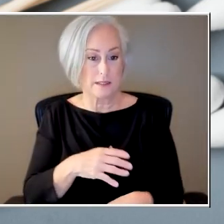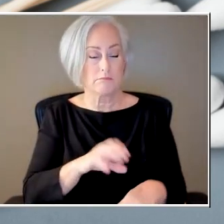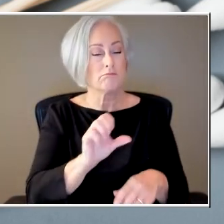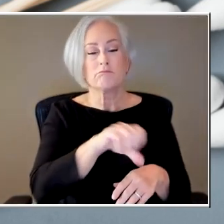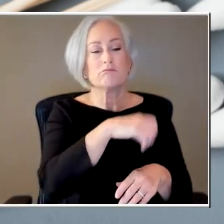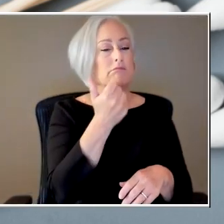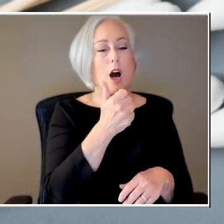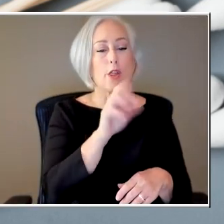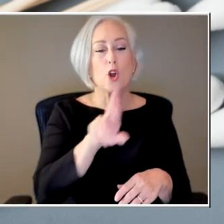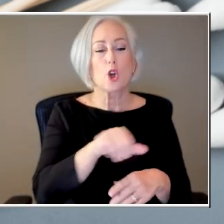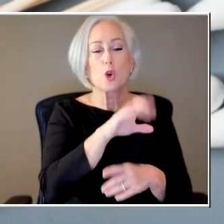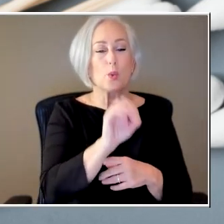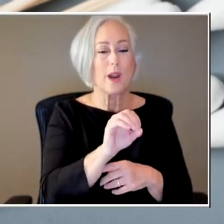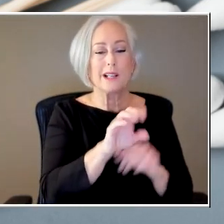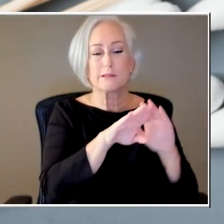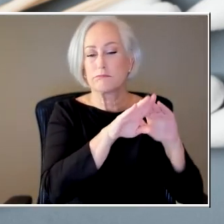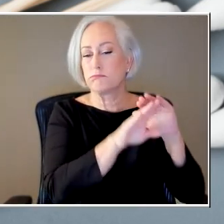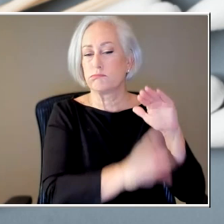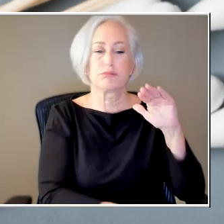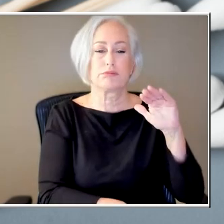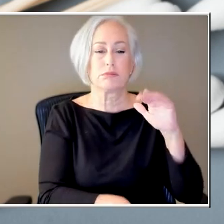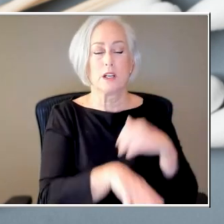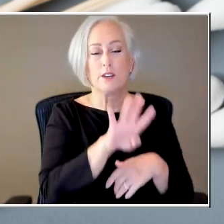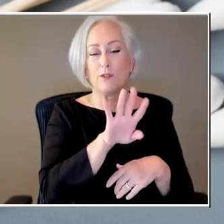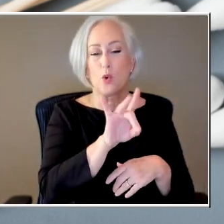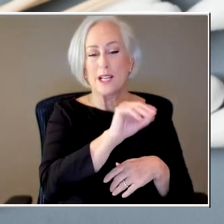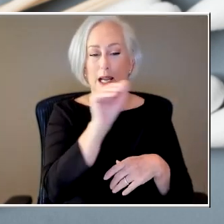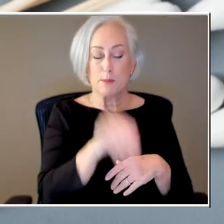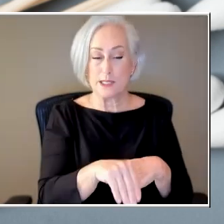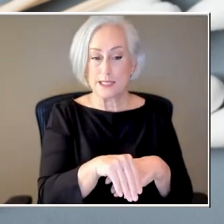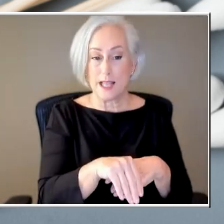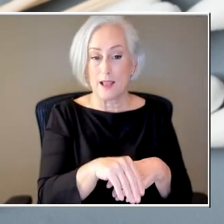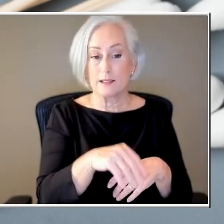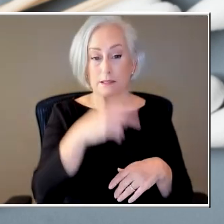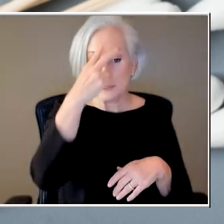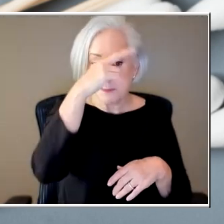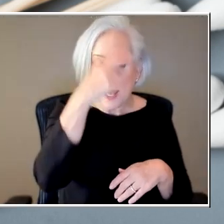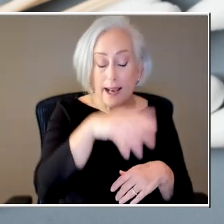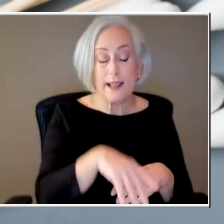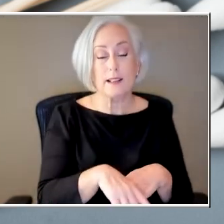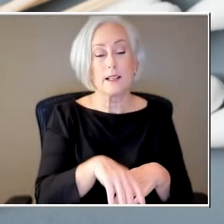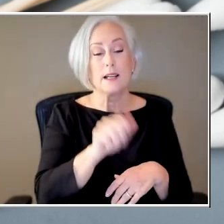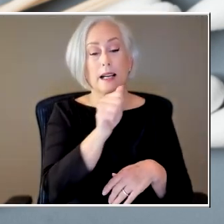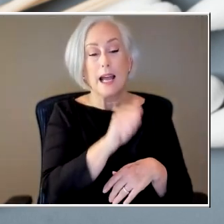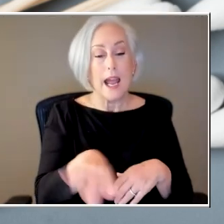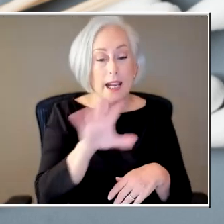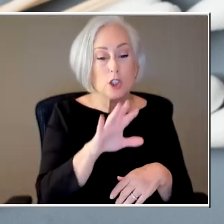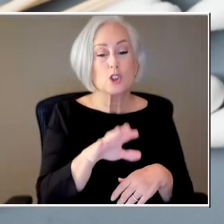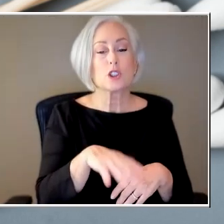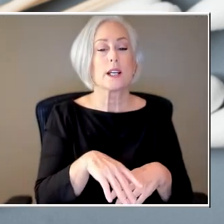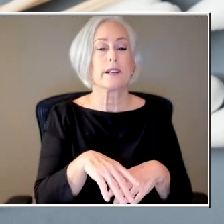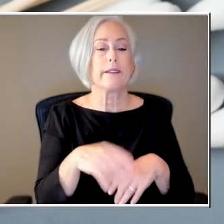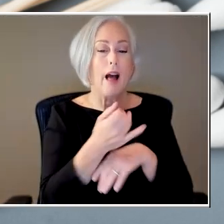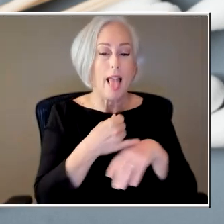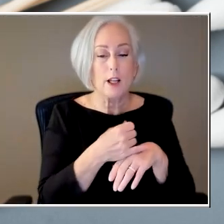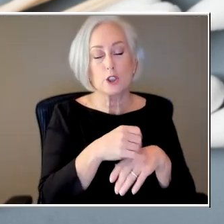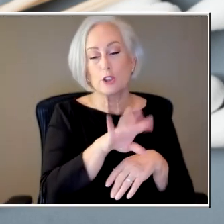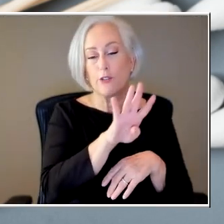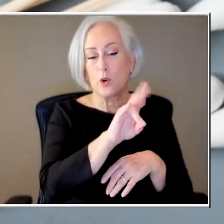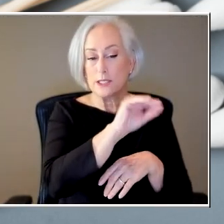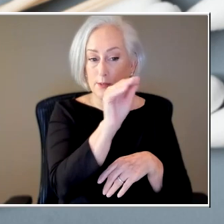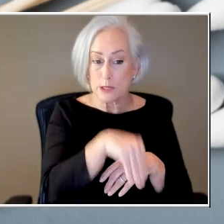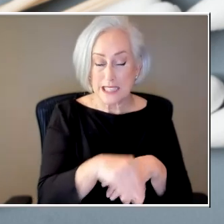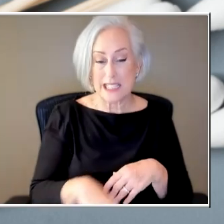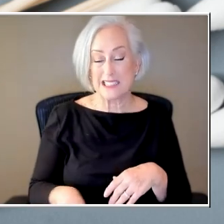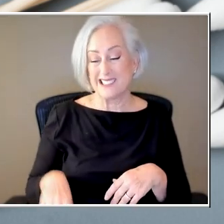races. 48% for Hispanic patients, 47% for Asian and Pacific Islanders, just